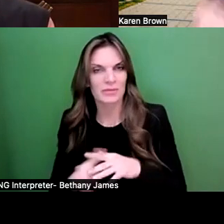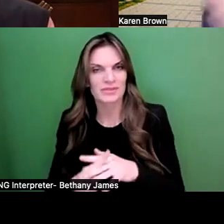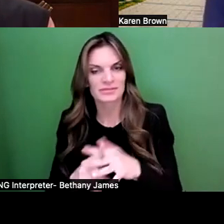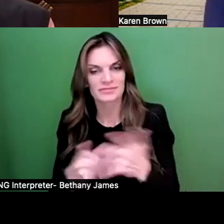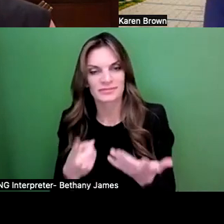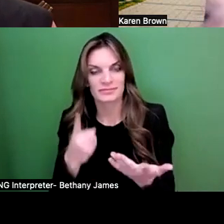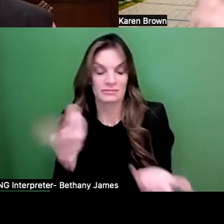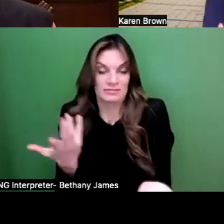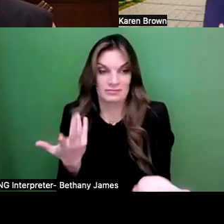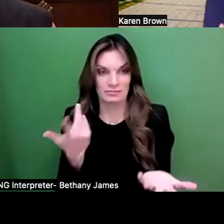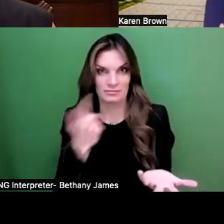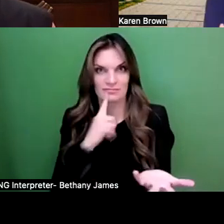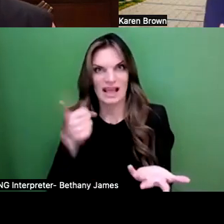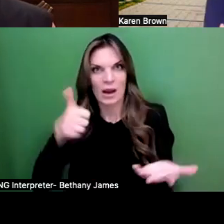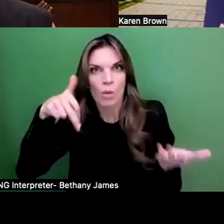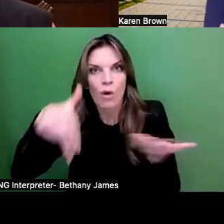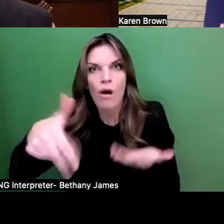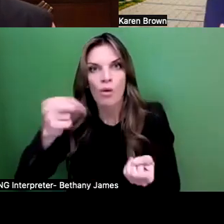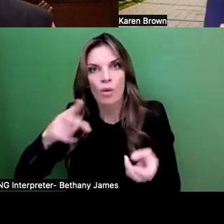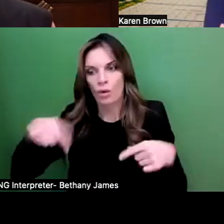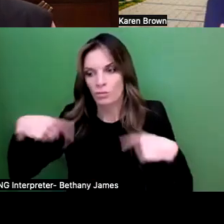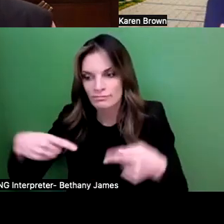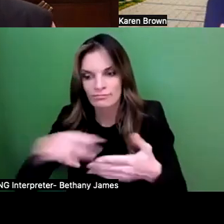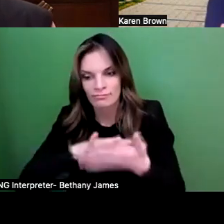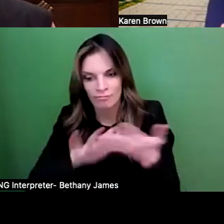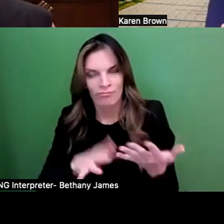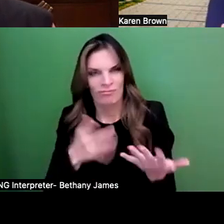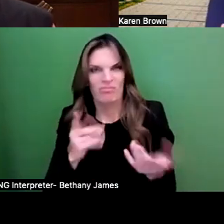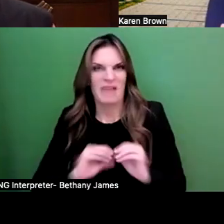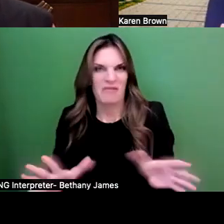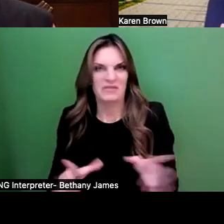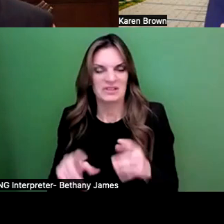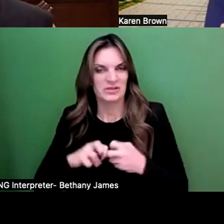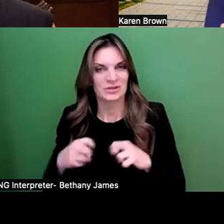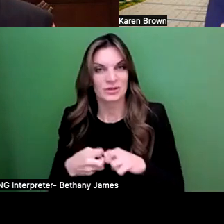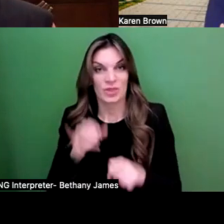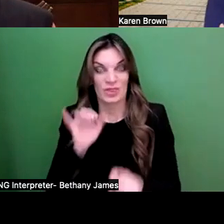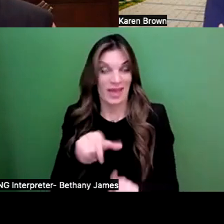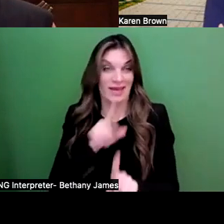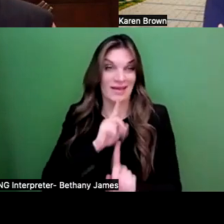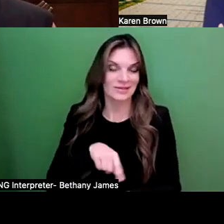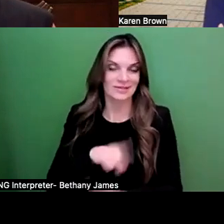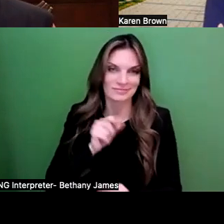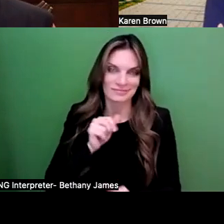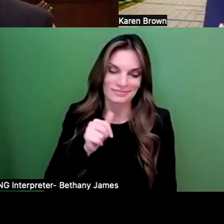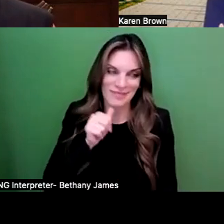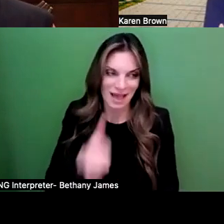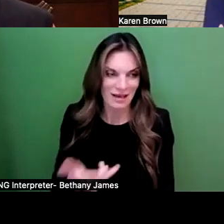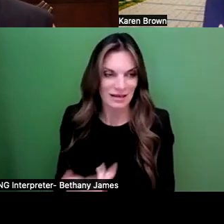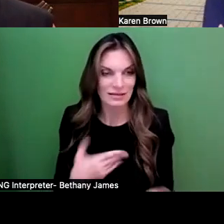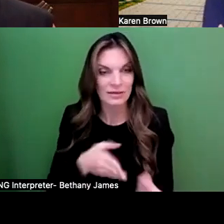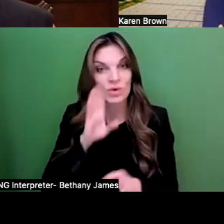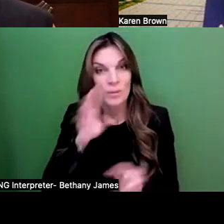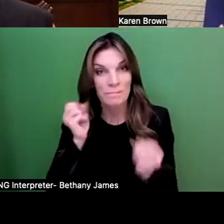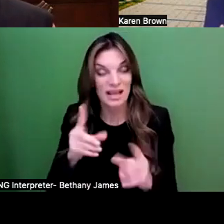for anybody. So I don't know that is the answer. We have some wonderful organizations